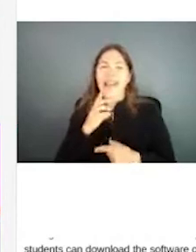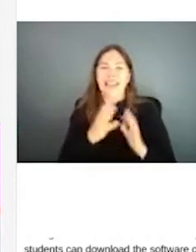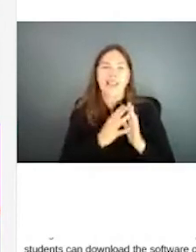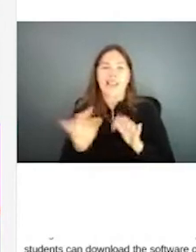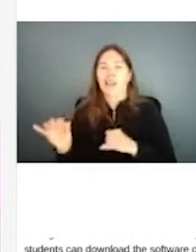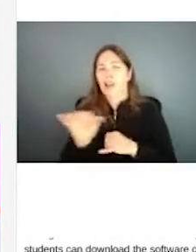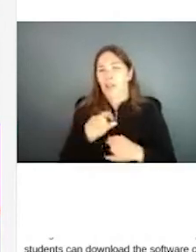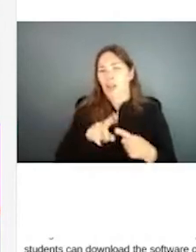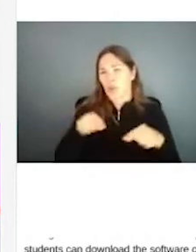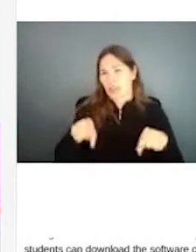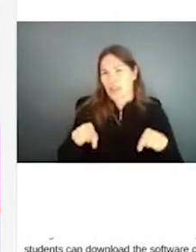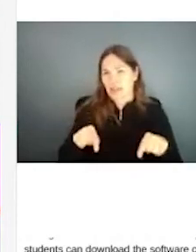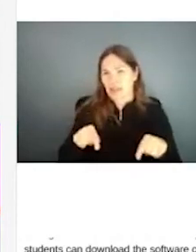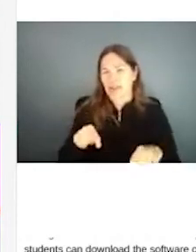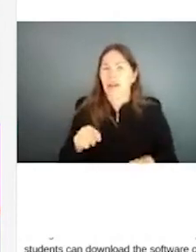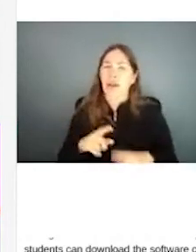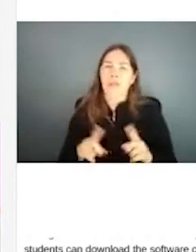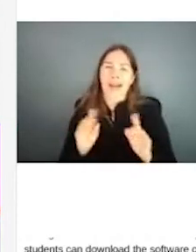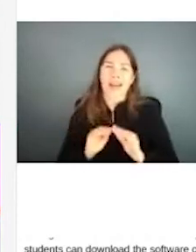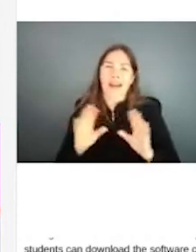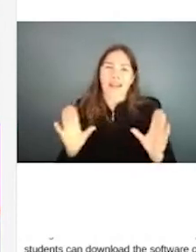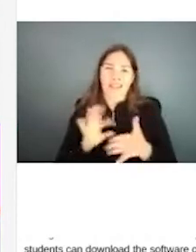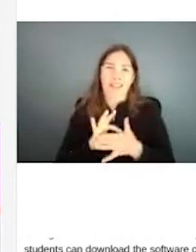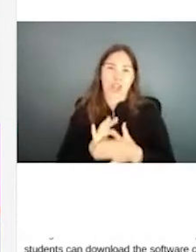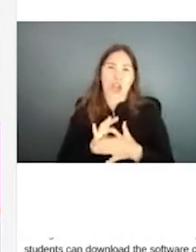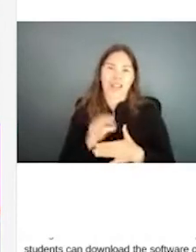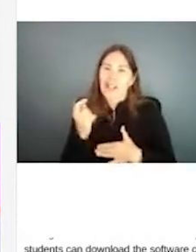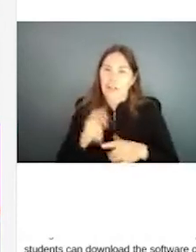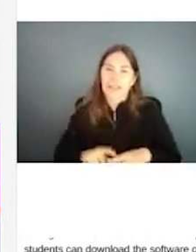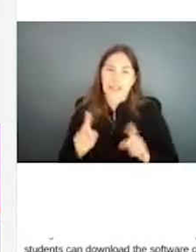this, but obviously the content is different.